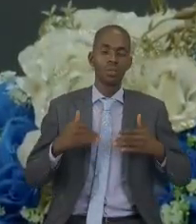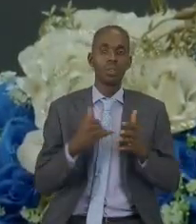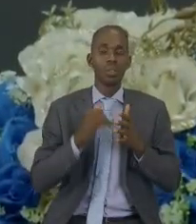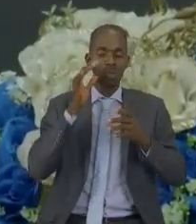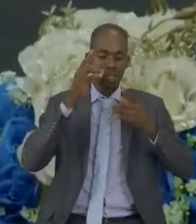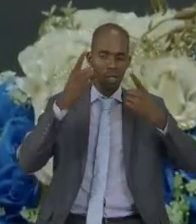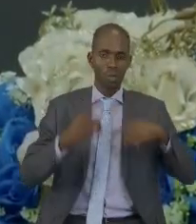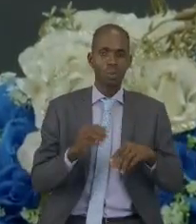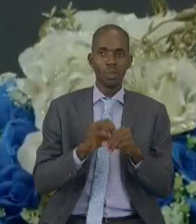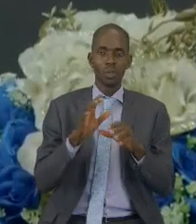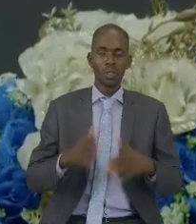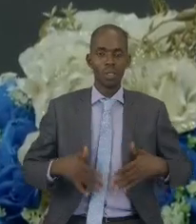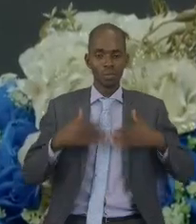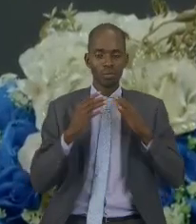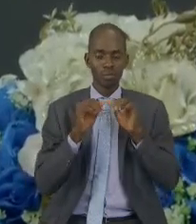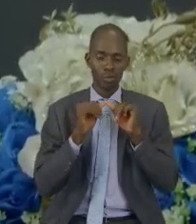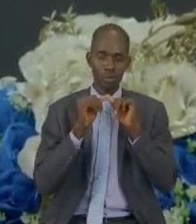Get ready.